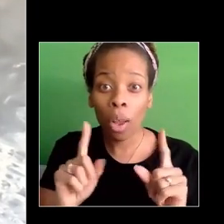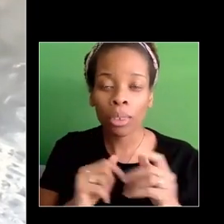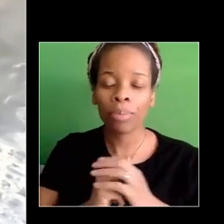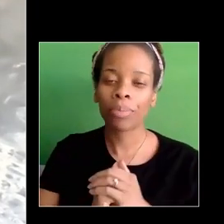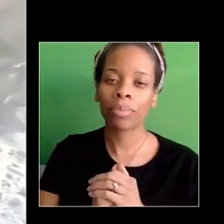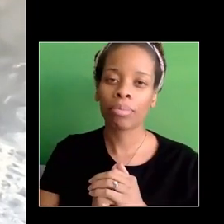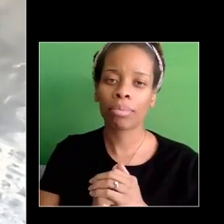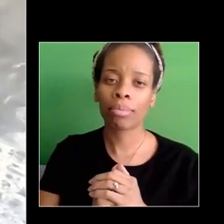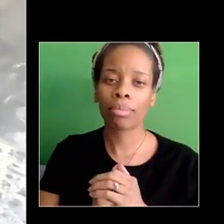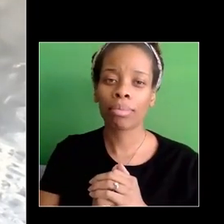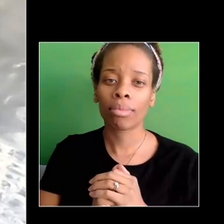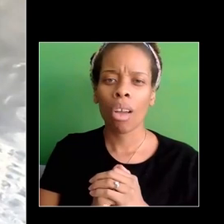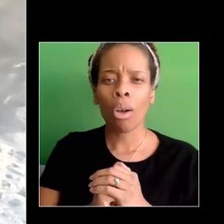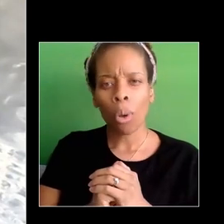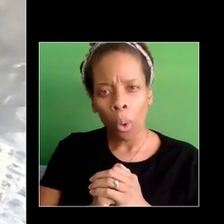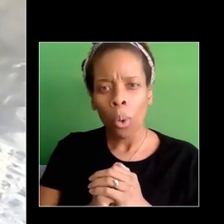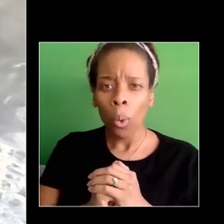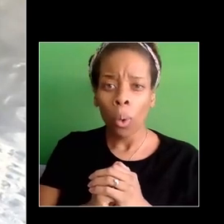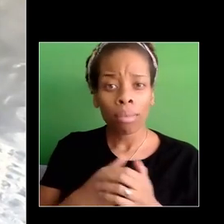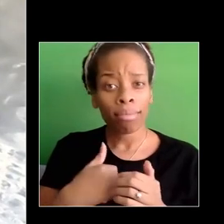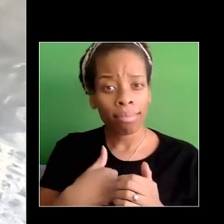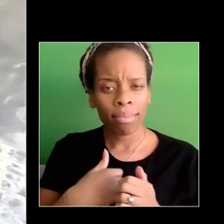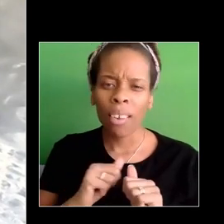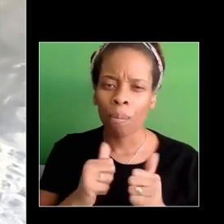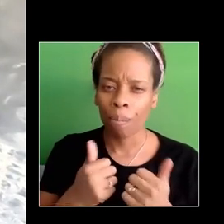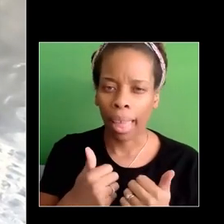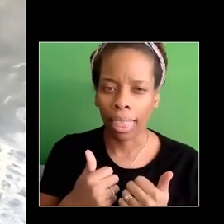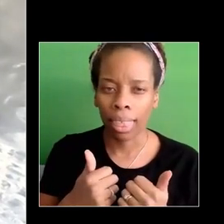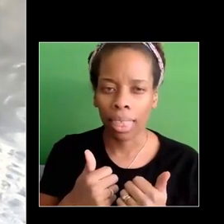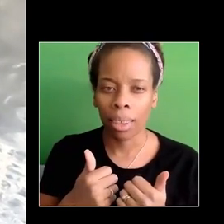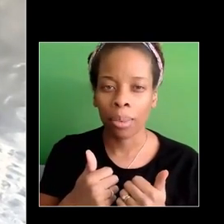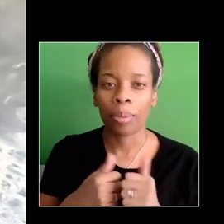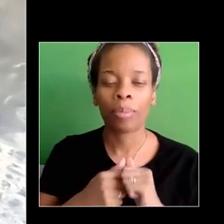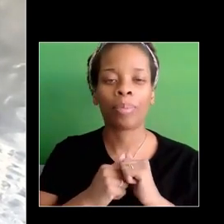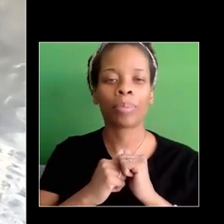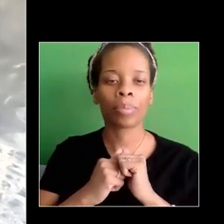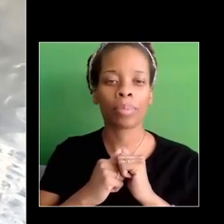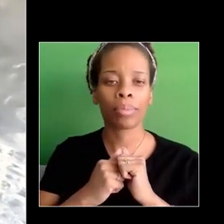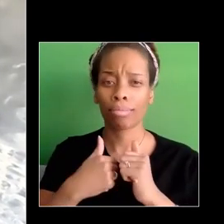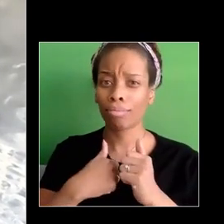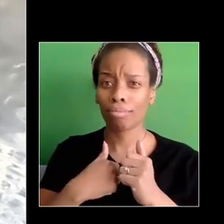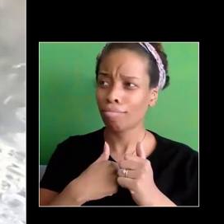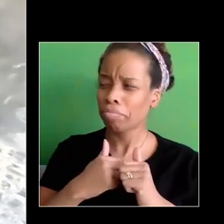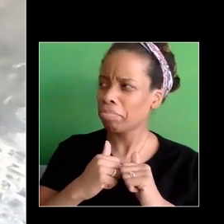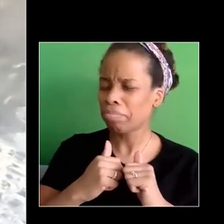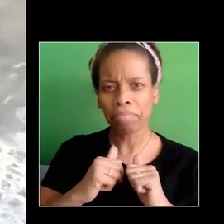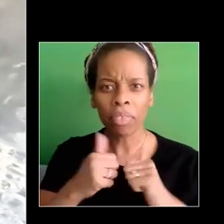I have to say, I'm actually fine. I'm really fine. I think,